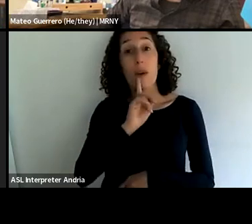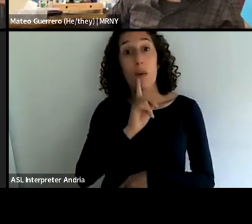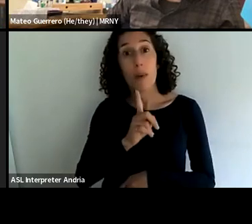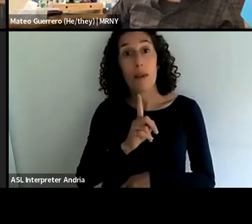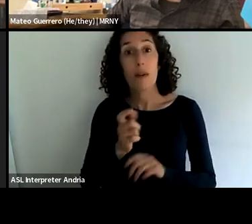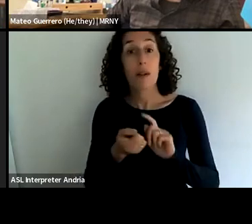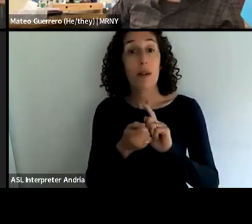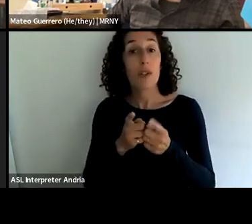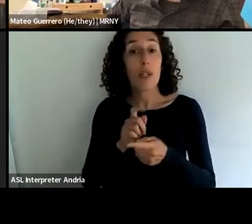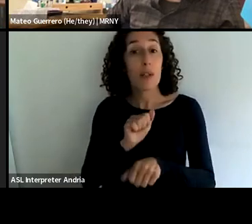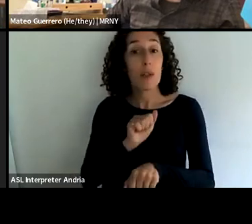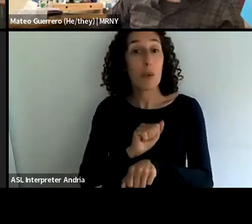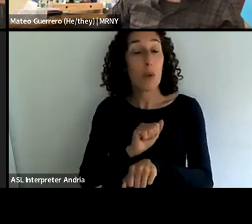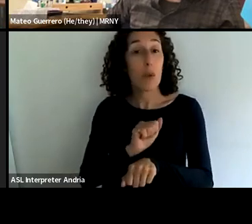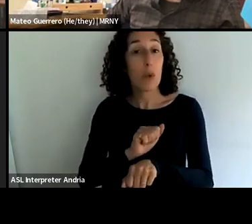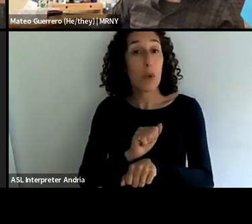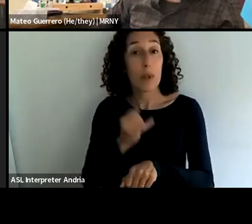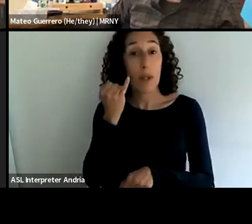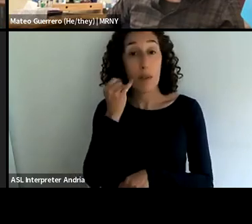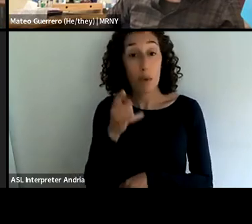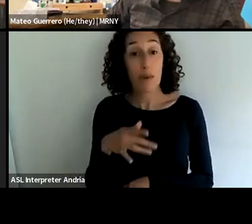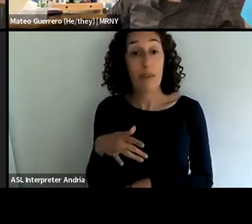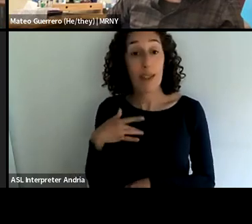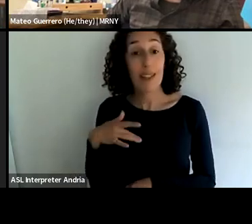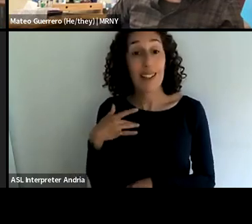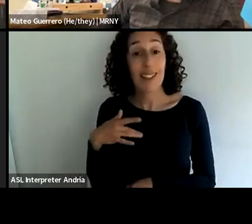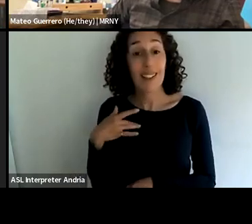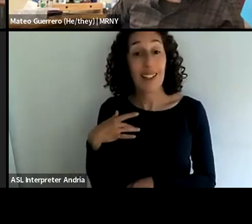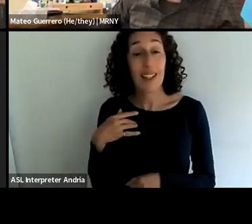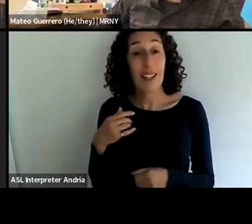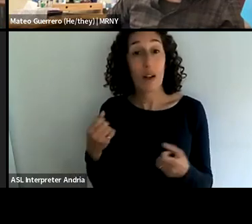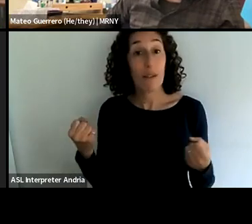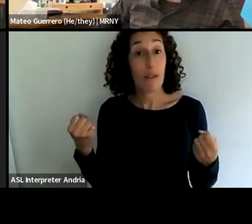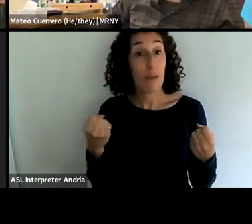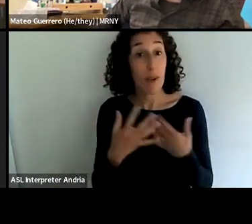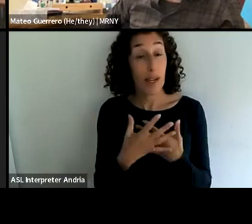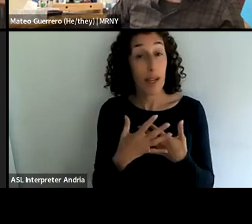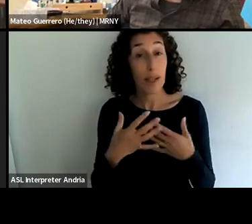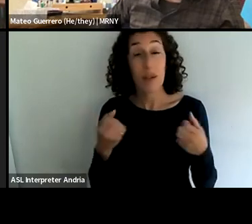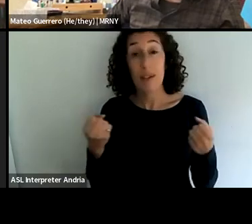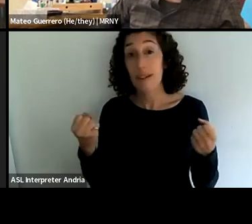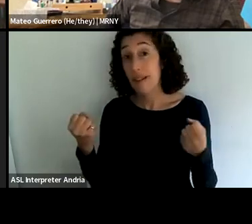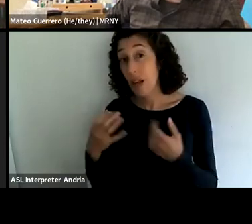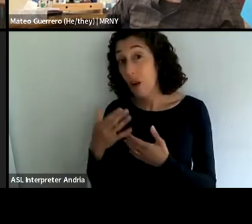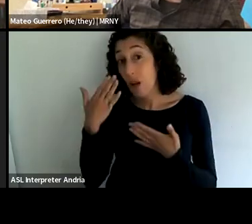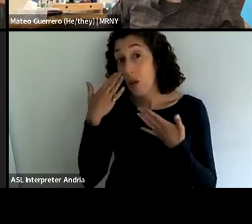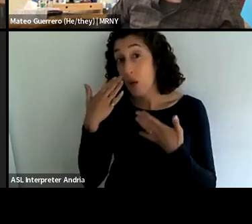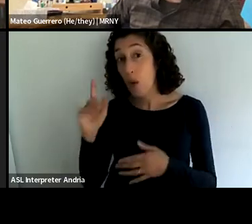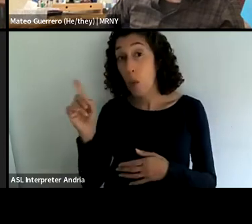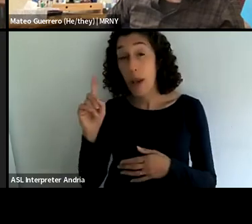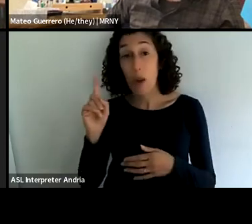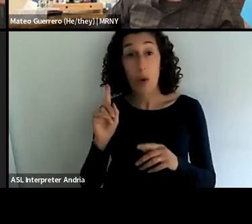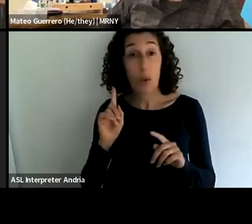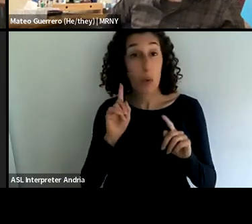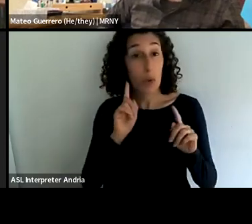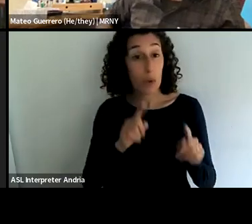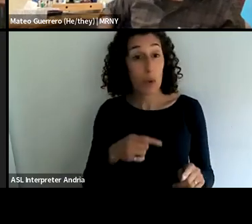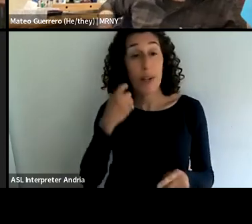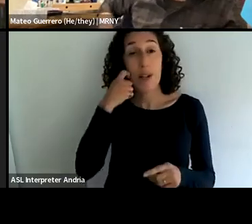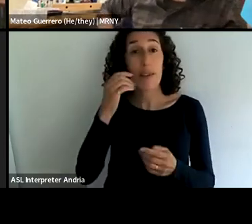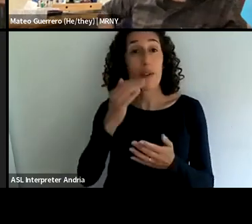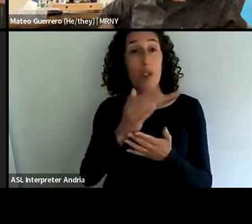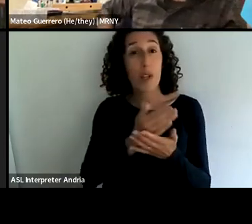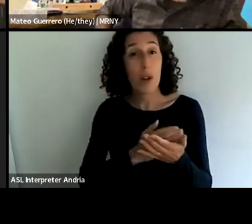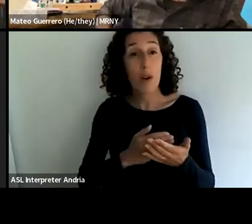change work, if you're feeling afraid, if you're feeling scared, if you don't know where to turn, I just shared a list of so